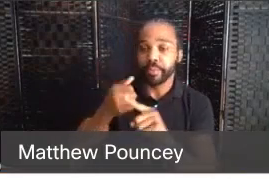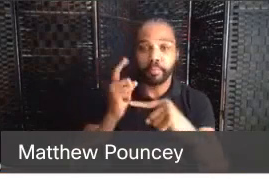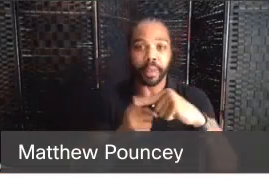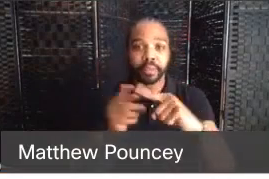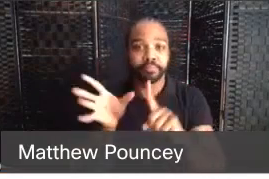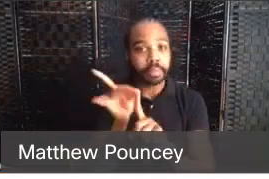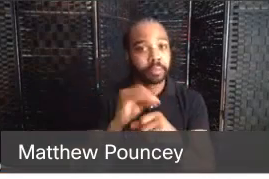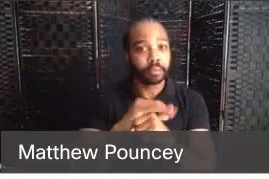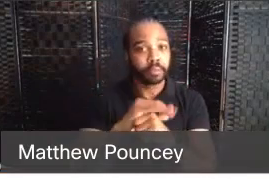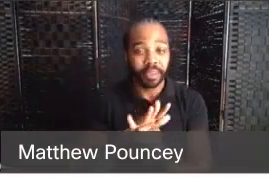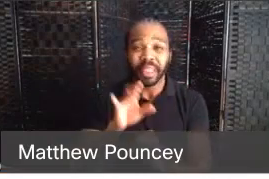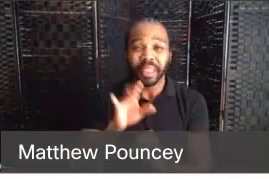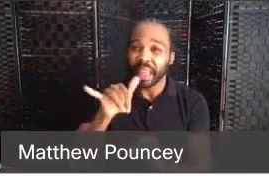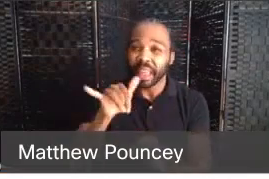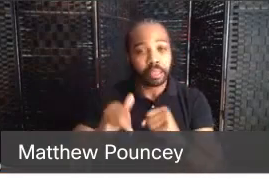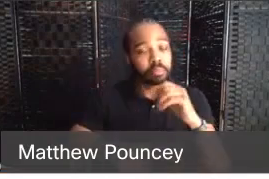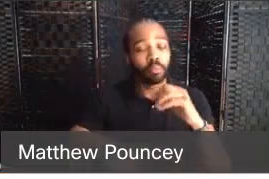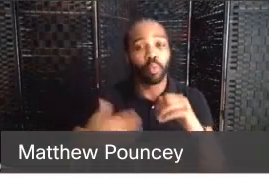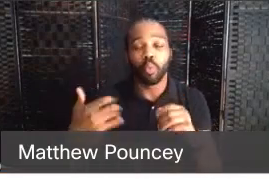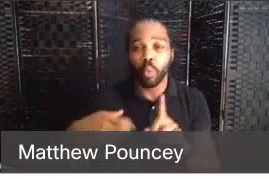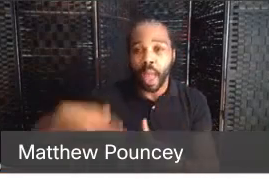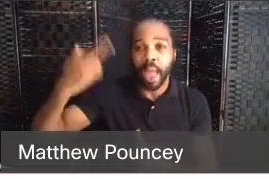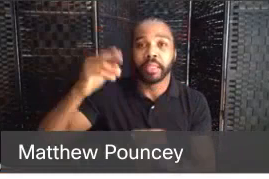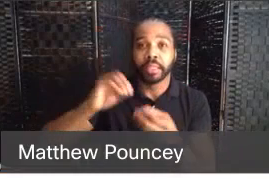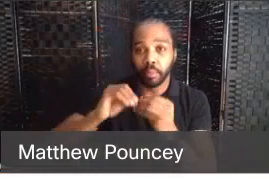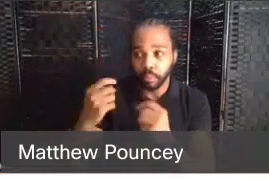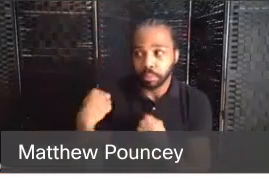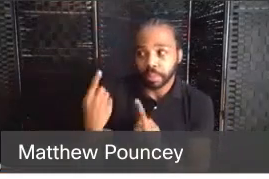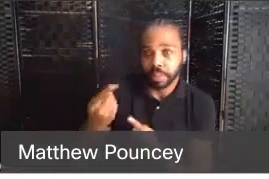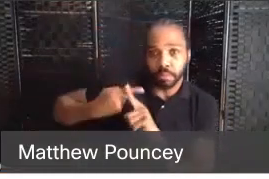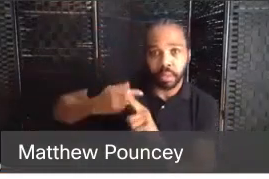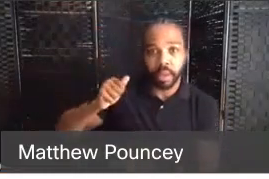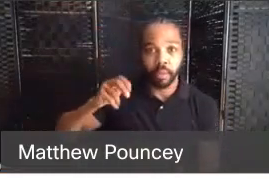the highest number we have had since April.